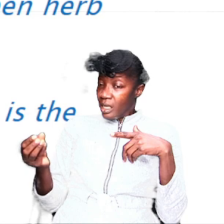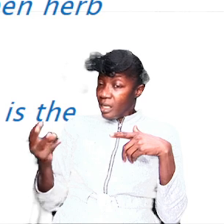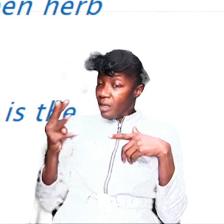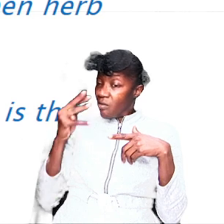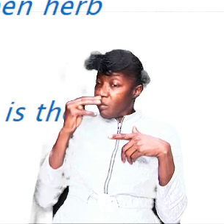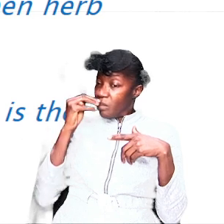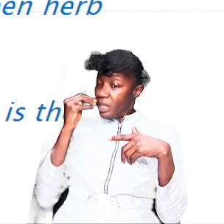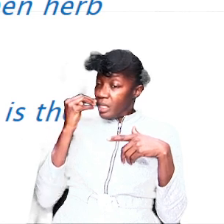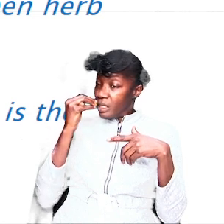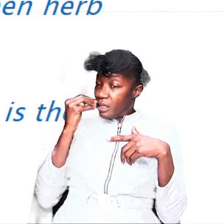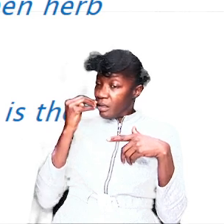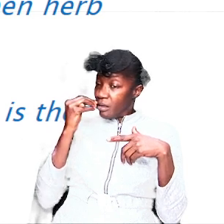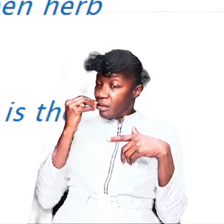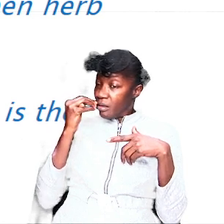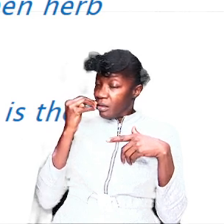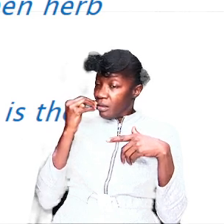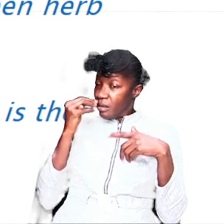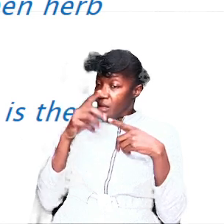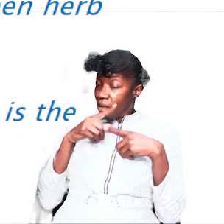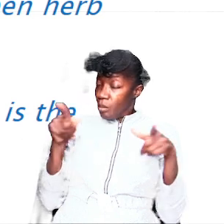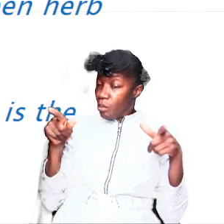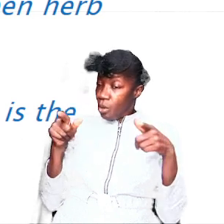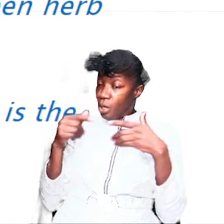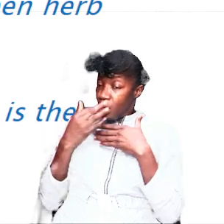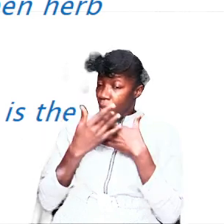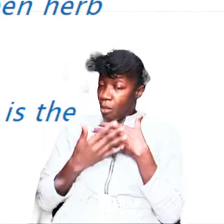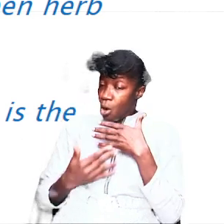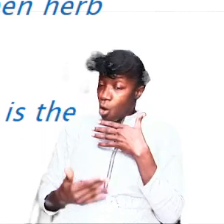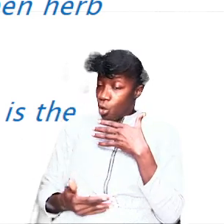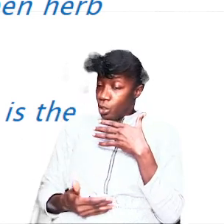he said, the blood thereof